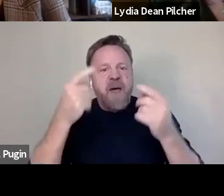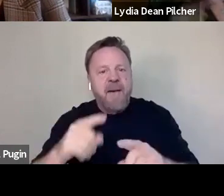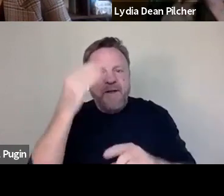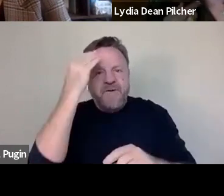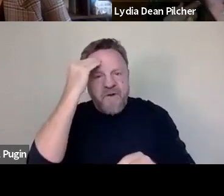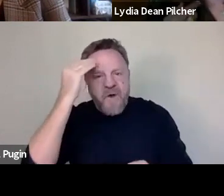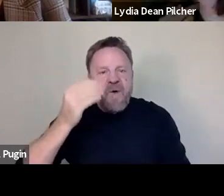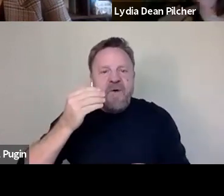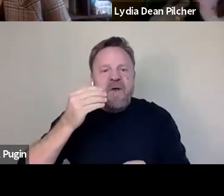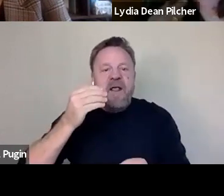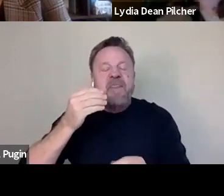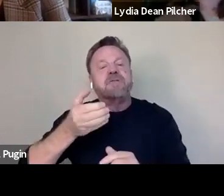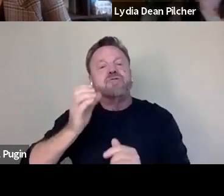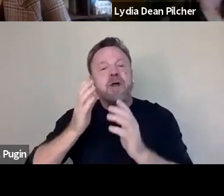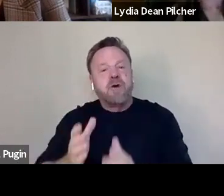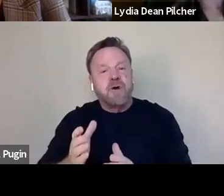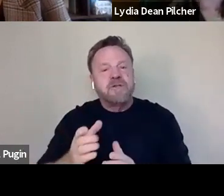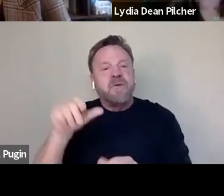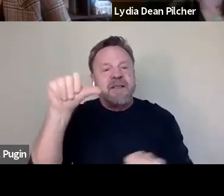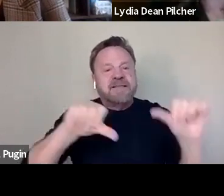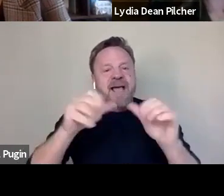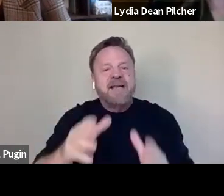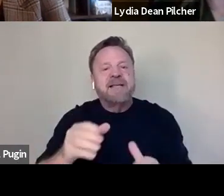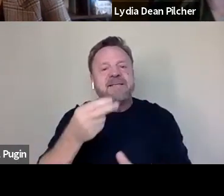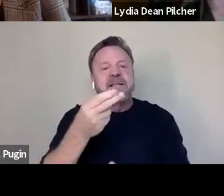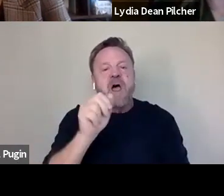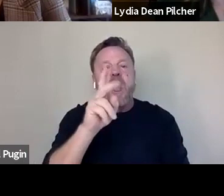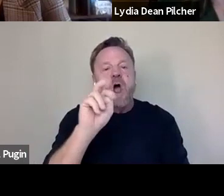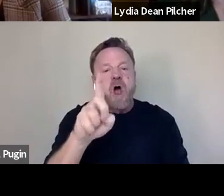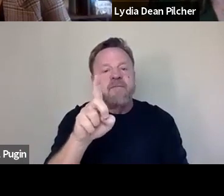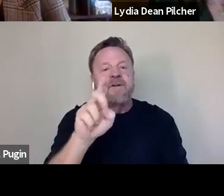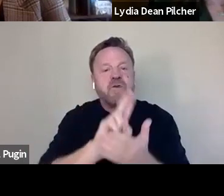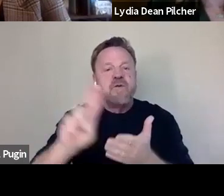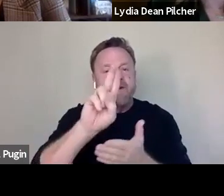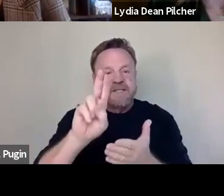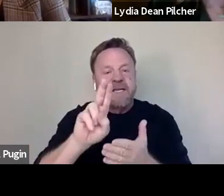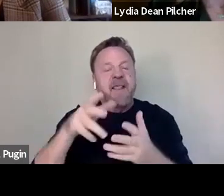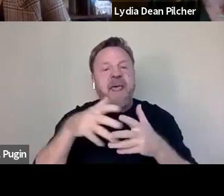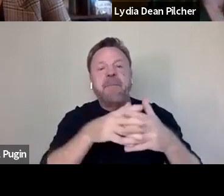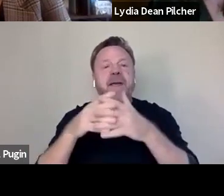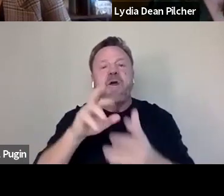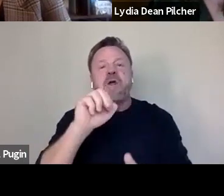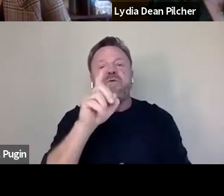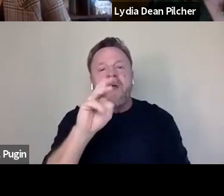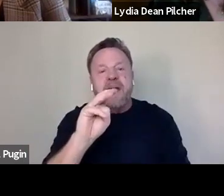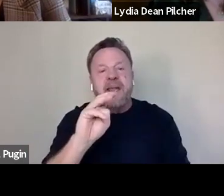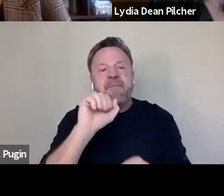drinkers, who were the scientists at Harvard University that American Radium had employed to do the fateful study,